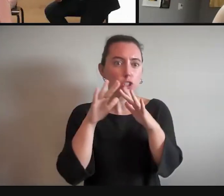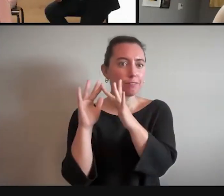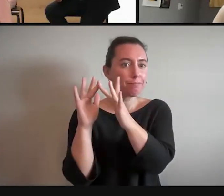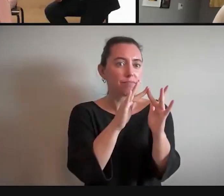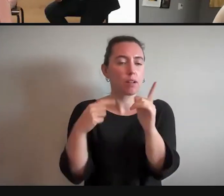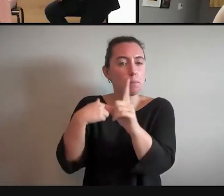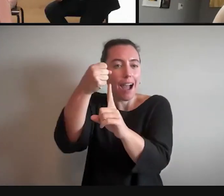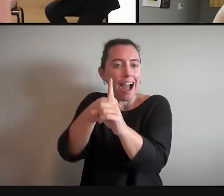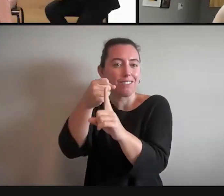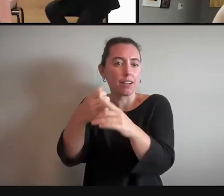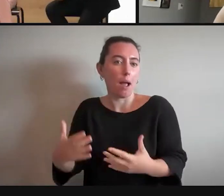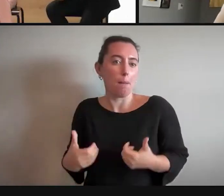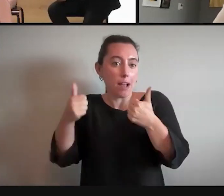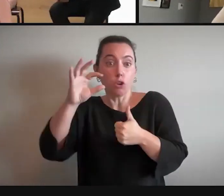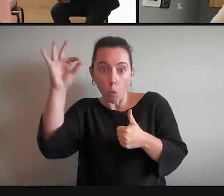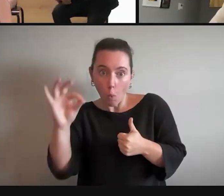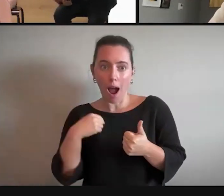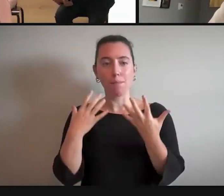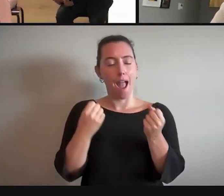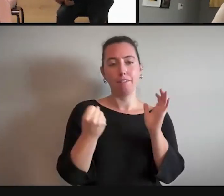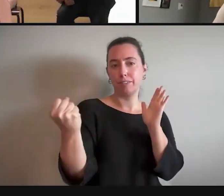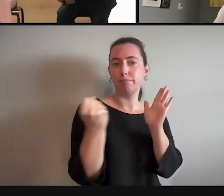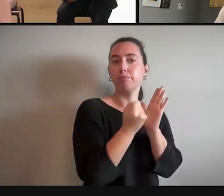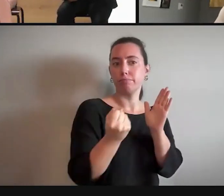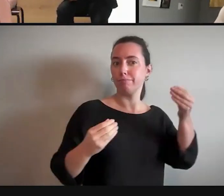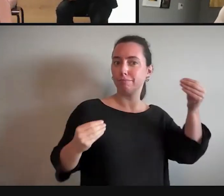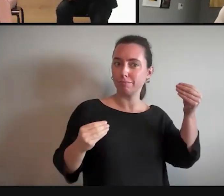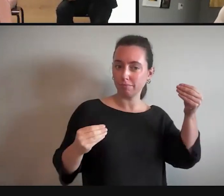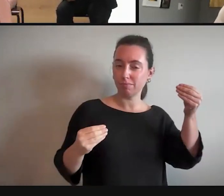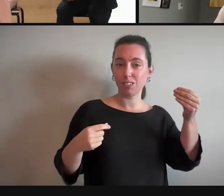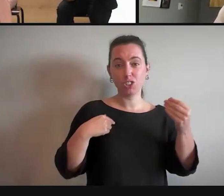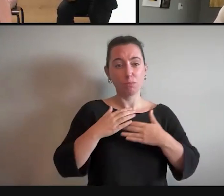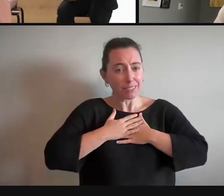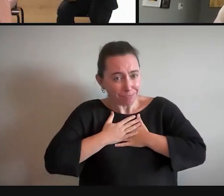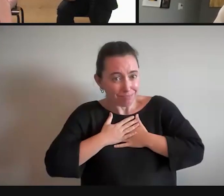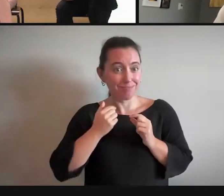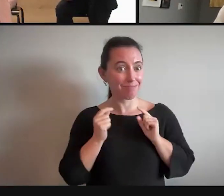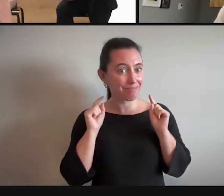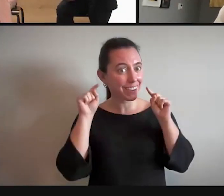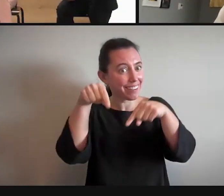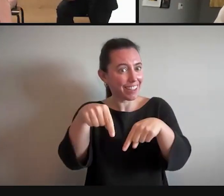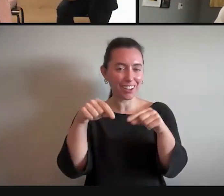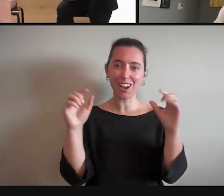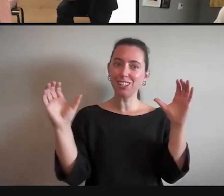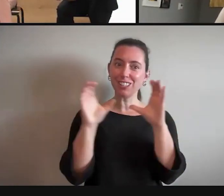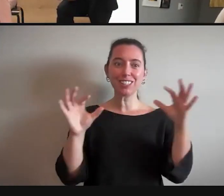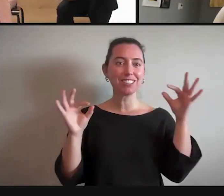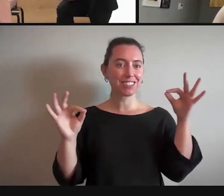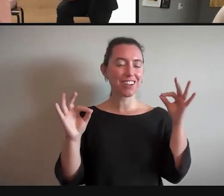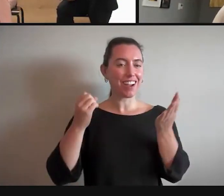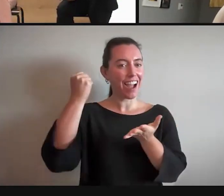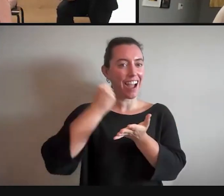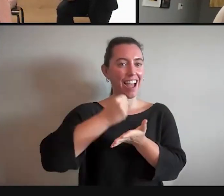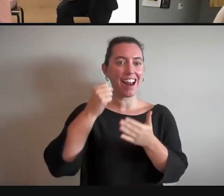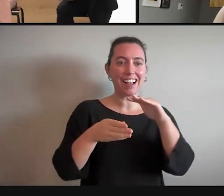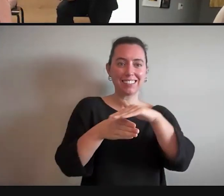for accessibility. And yes, I'm honored to be here currently as a certified accessibility professional.